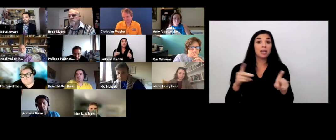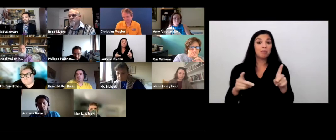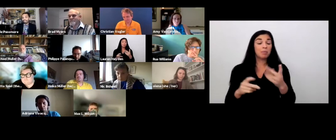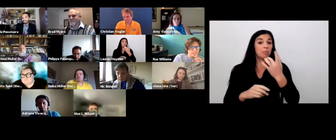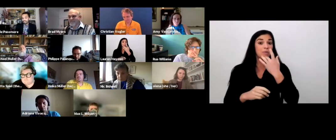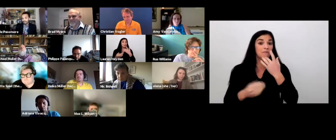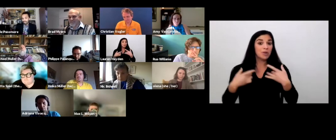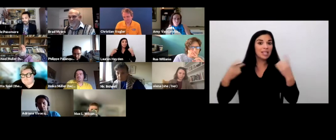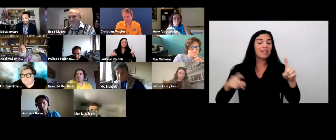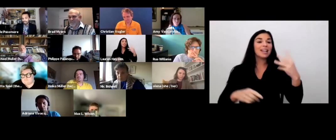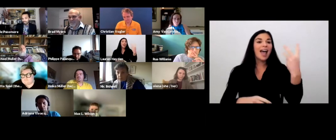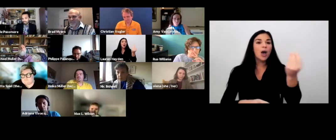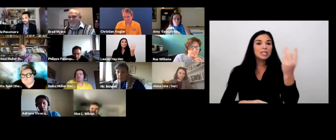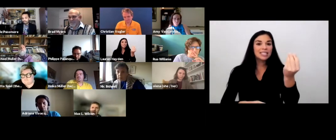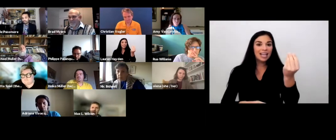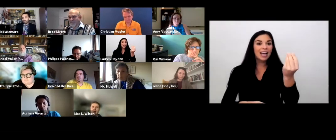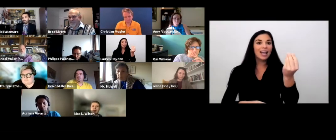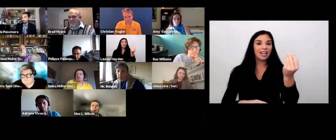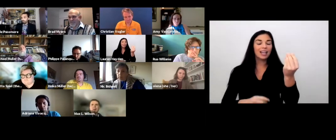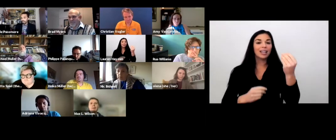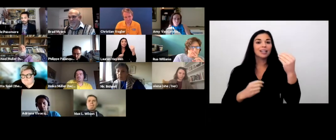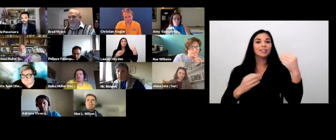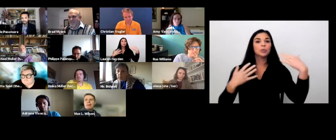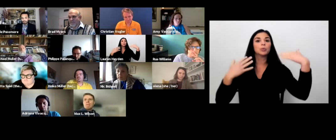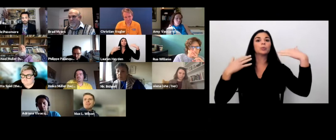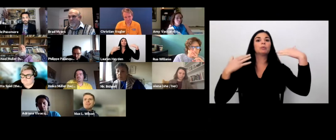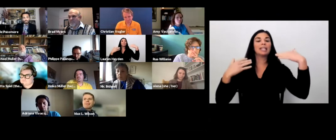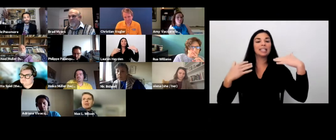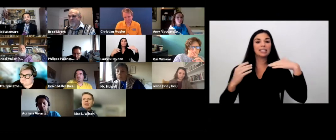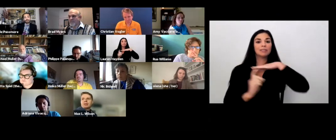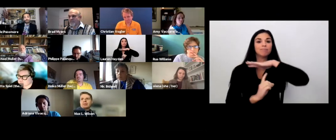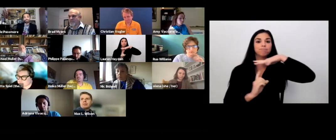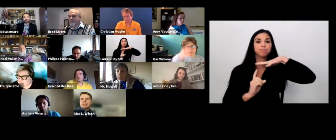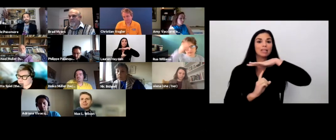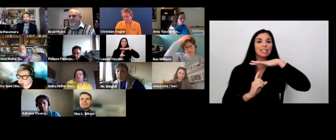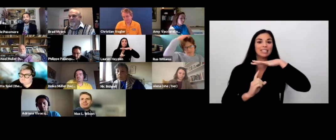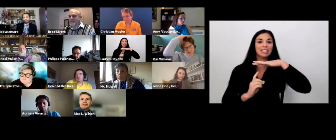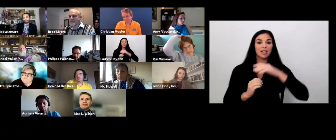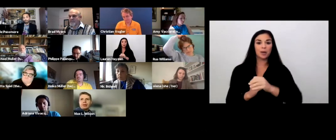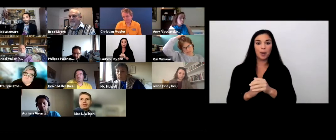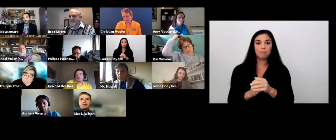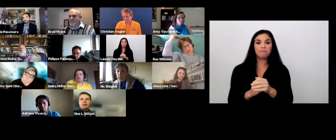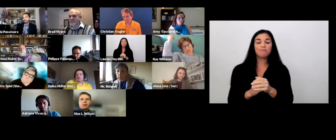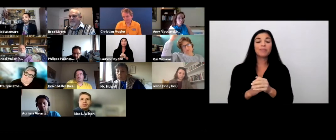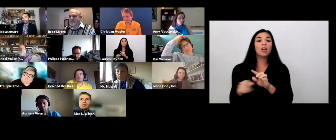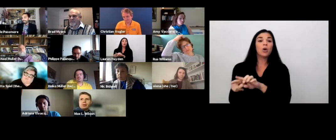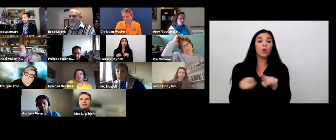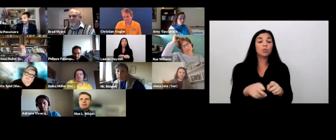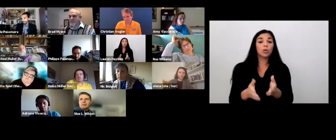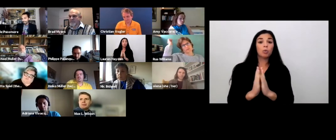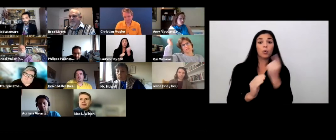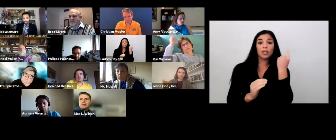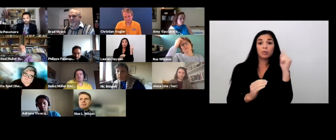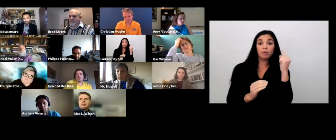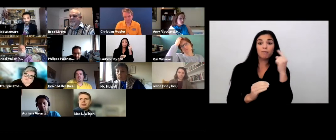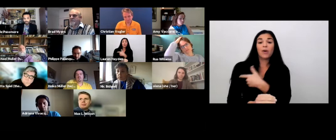in the very least ensuring ventilation with limited room capacity. There are requests for access to